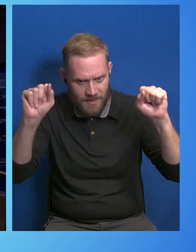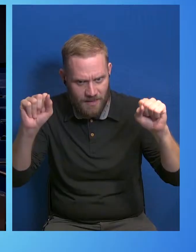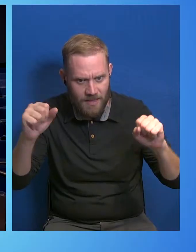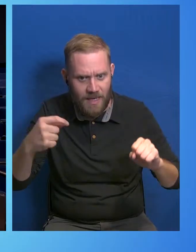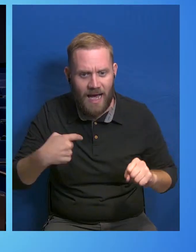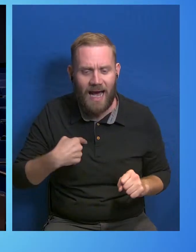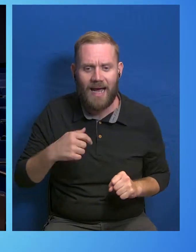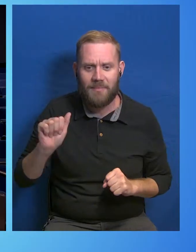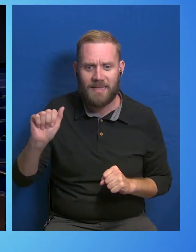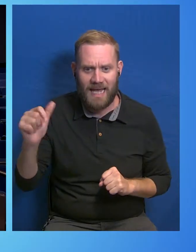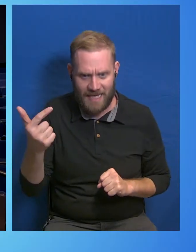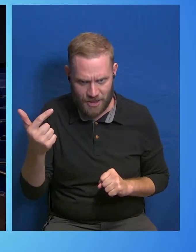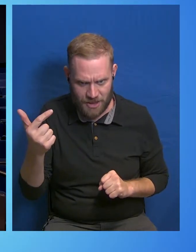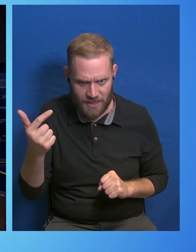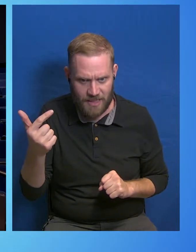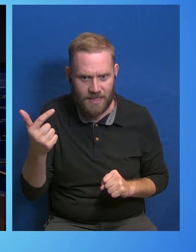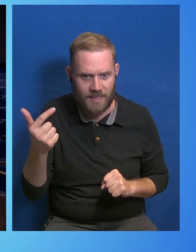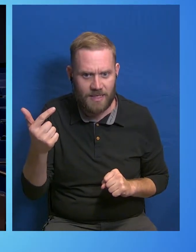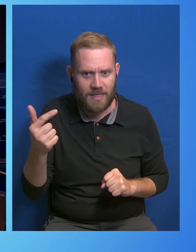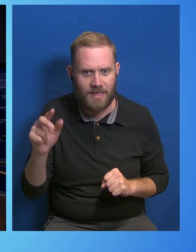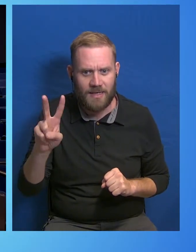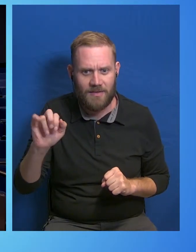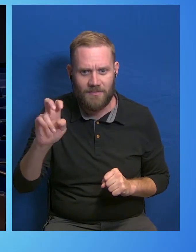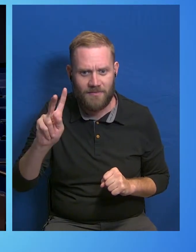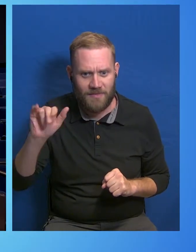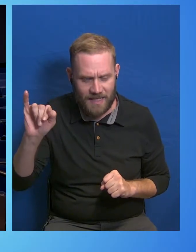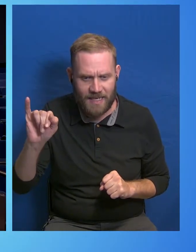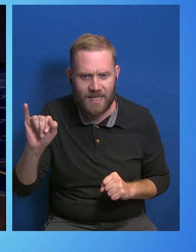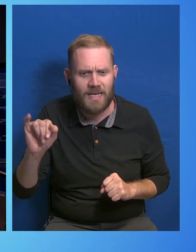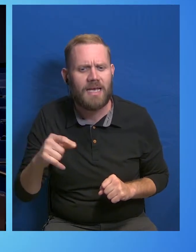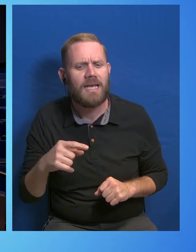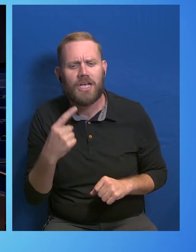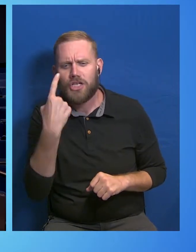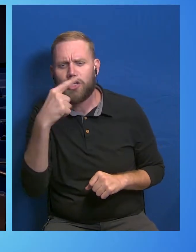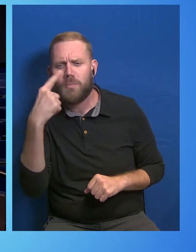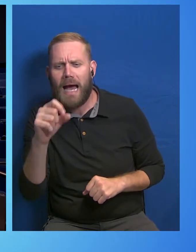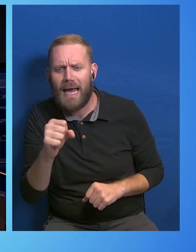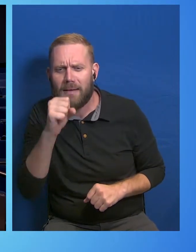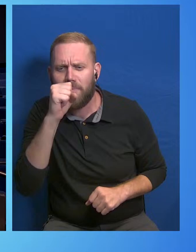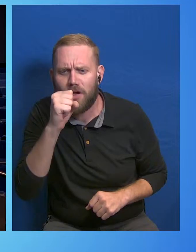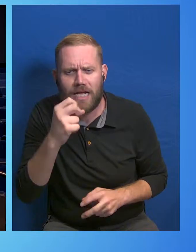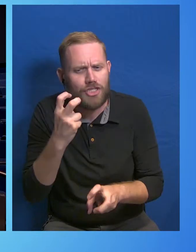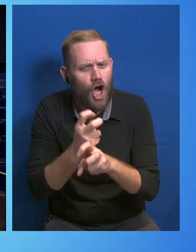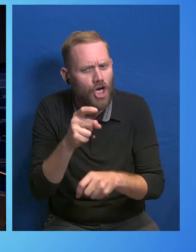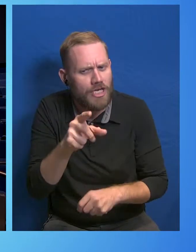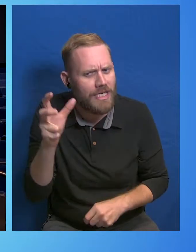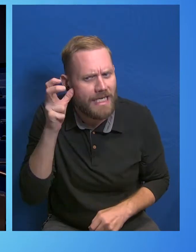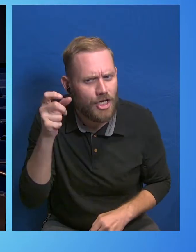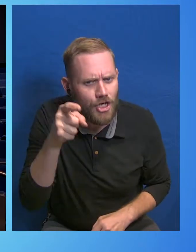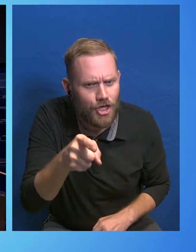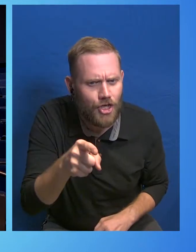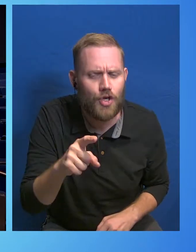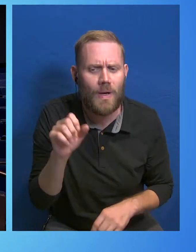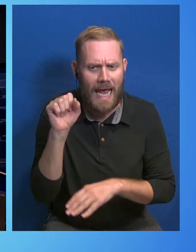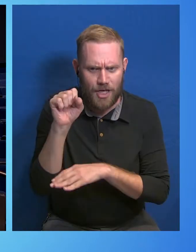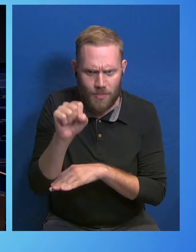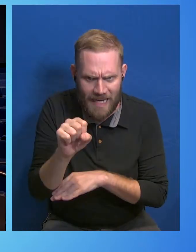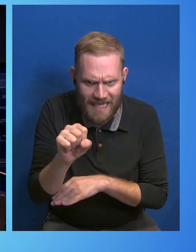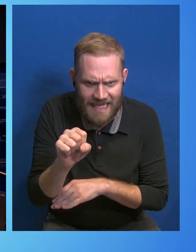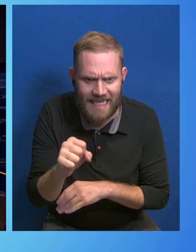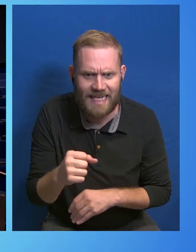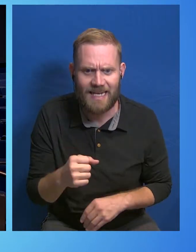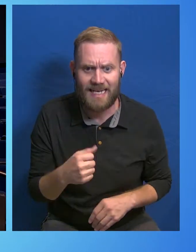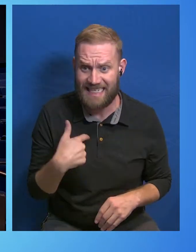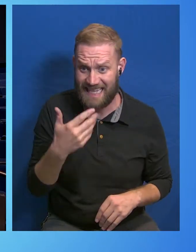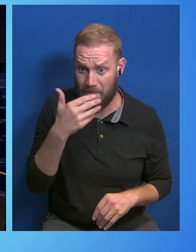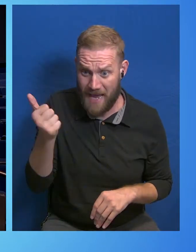Attorney General Vicki Bergen, and I'm sorry, 1 second. Can you put your mic up a little bit? Sure. Thank you. And lean in a little bit. Thank you. Is that